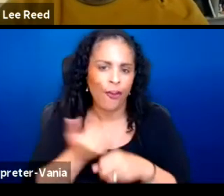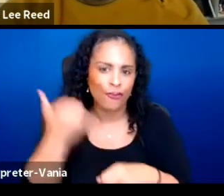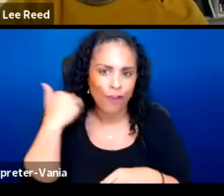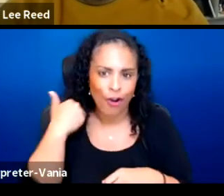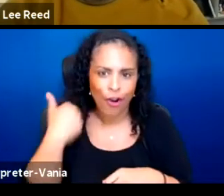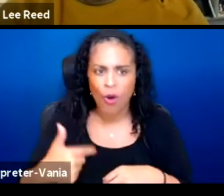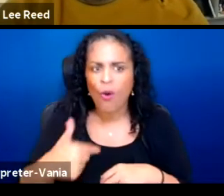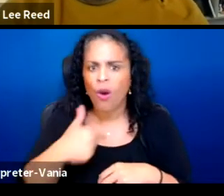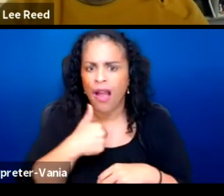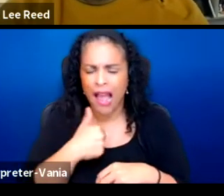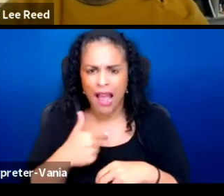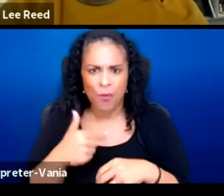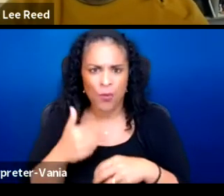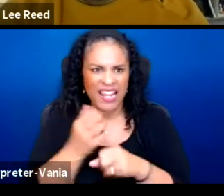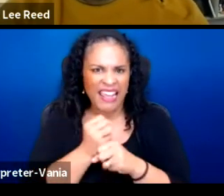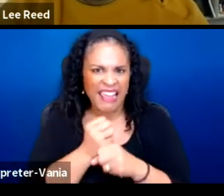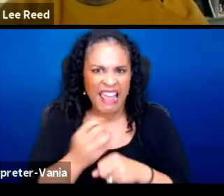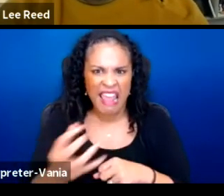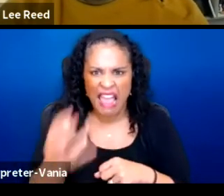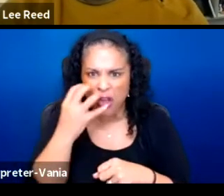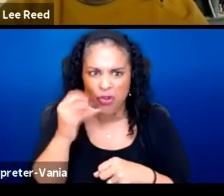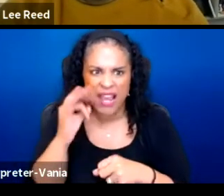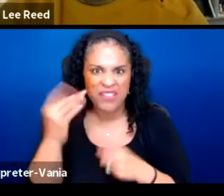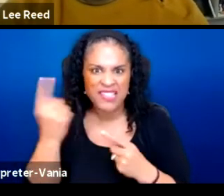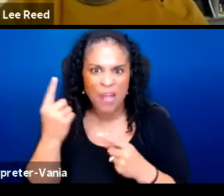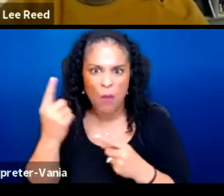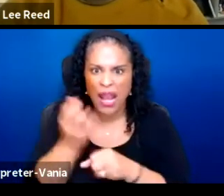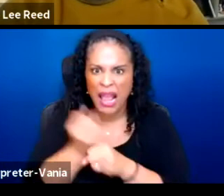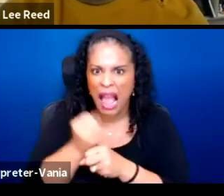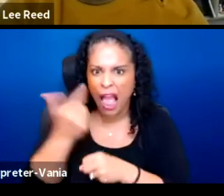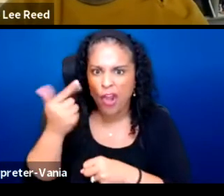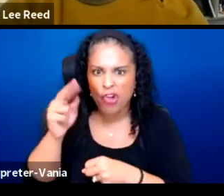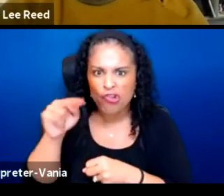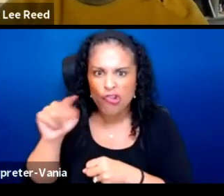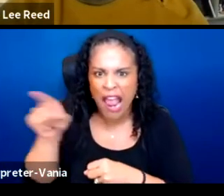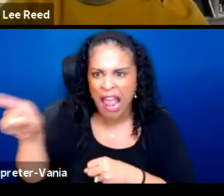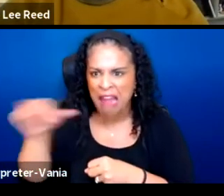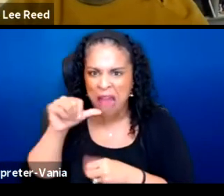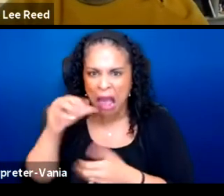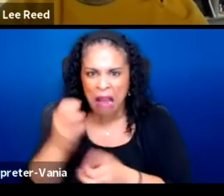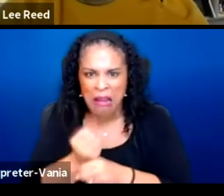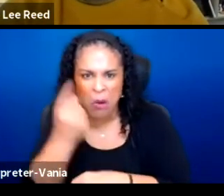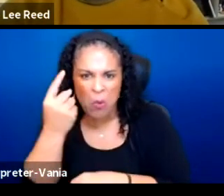get really angry when somebody got a grant and I didn't get one, or they got a commission and